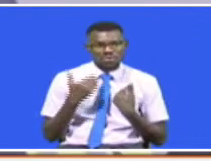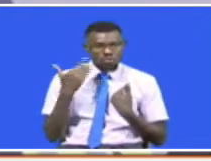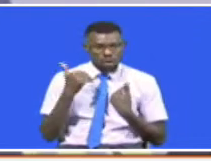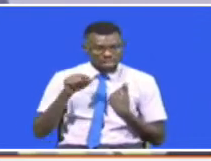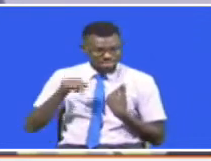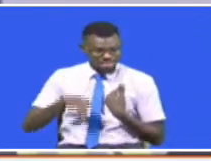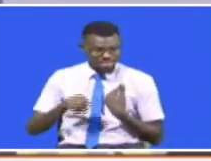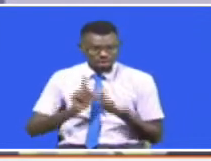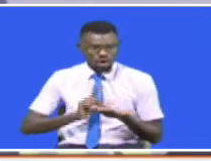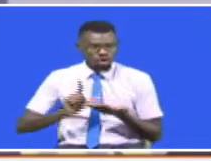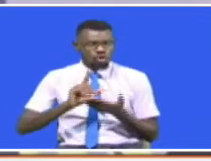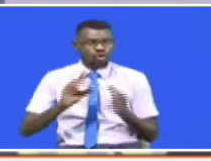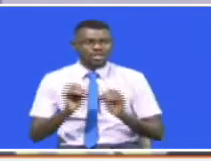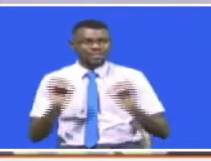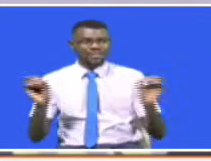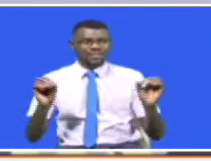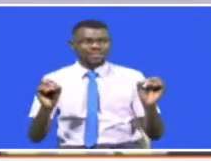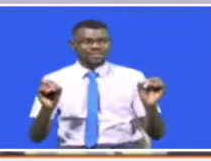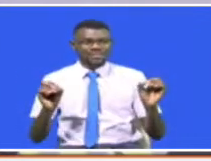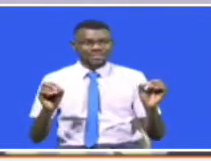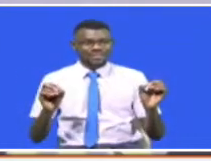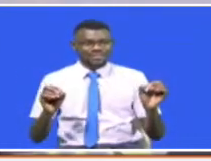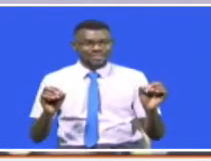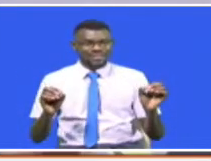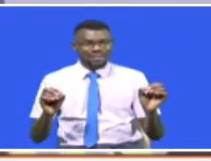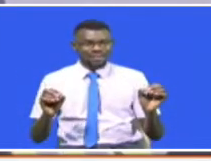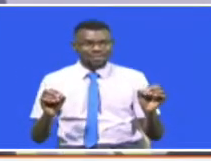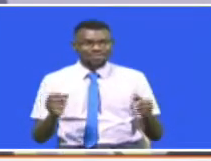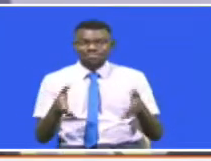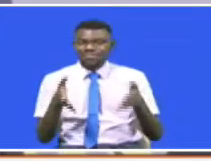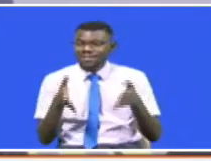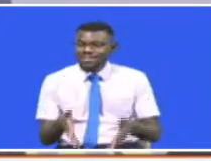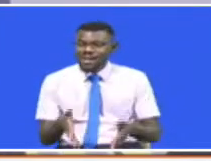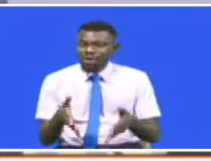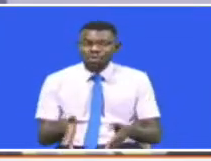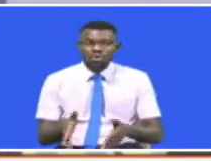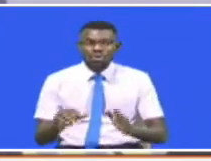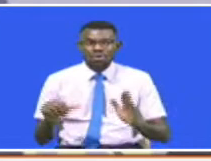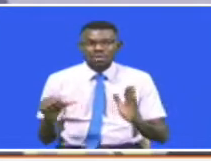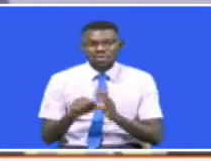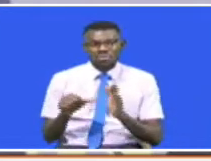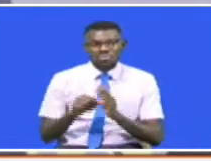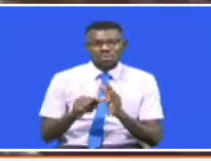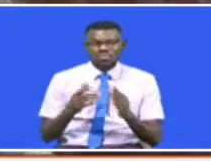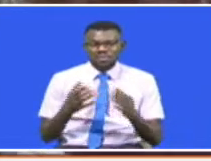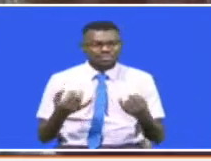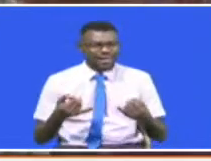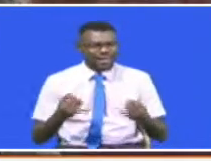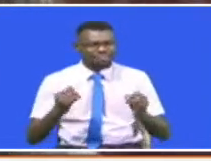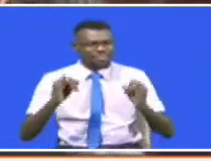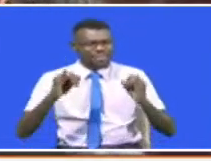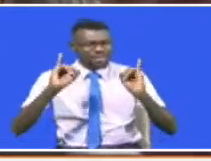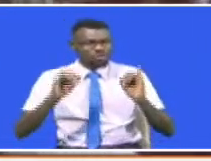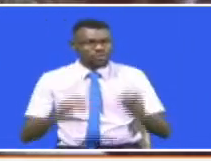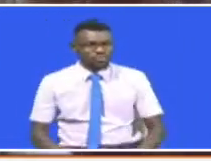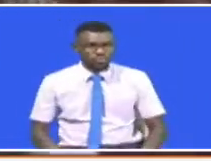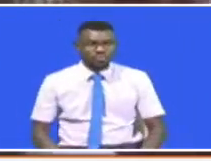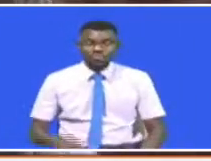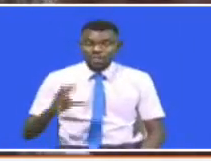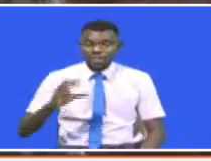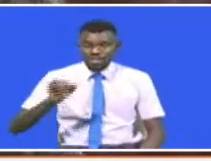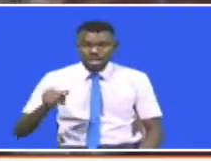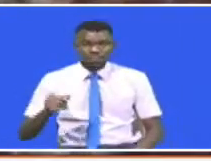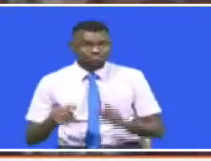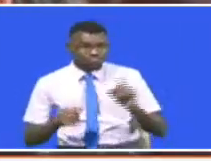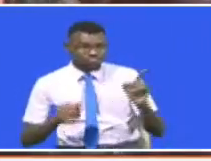know, realistic. And so they die somewhere in the course of implementation. According to Chief Justice